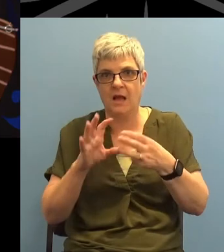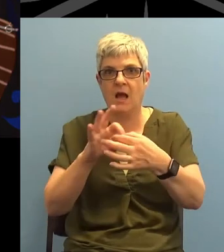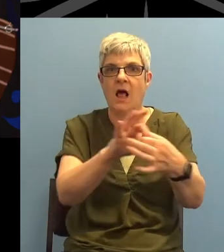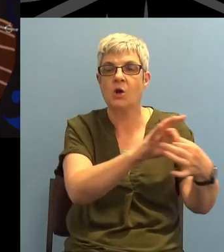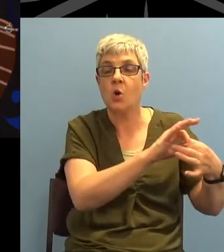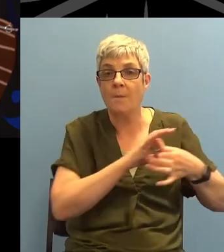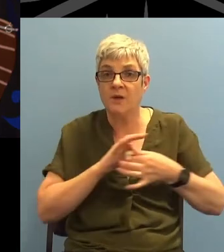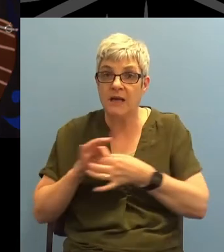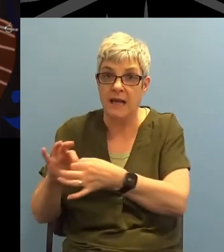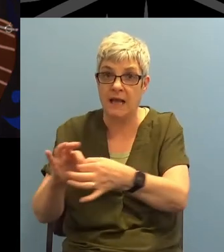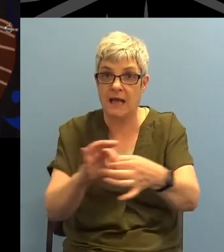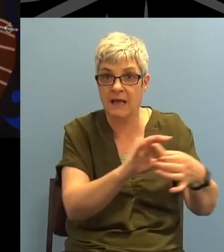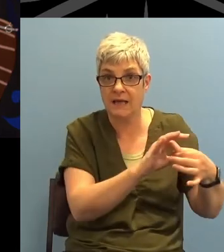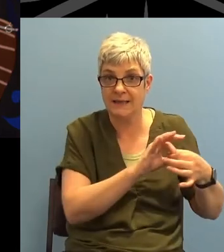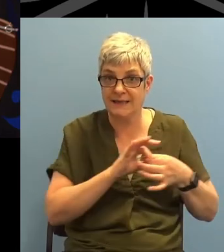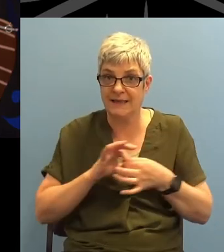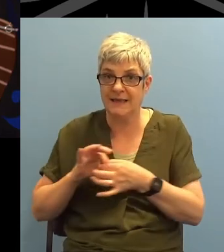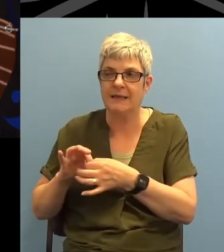communally,